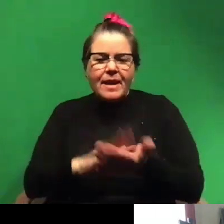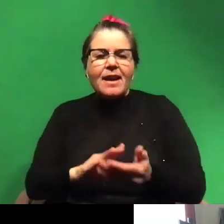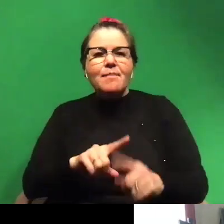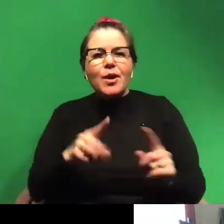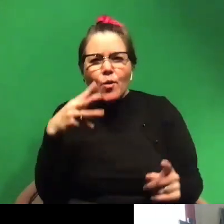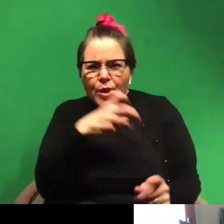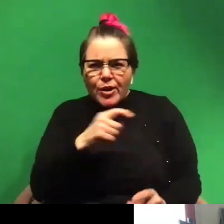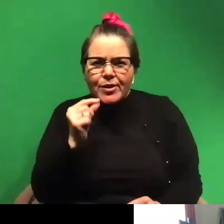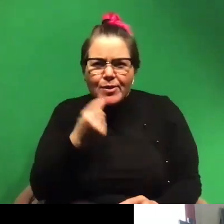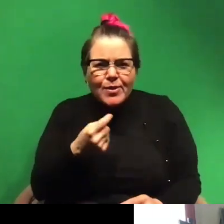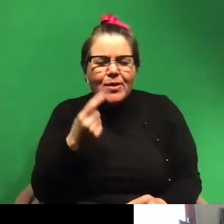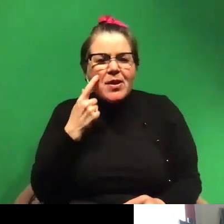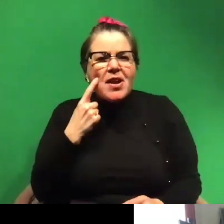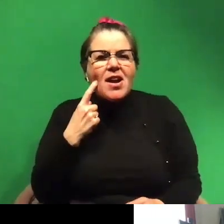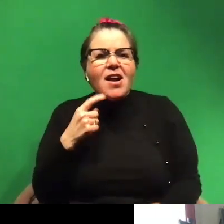so cool. And so